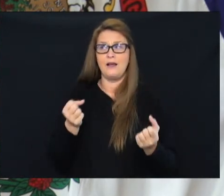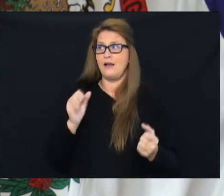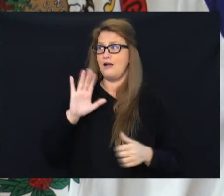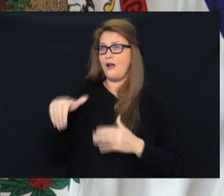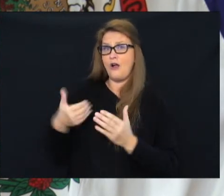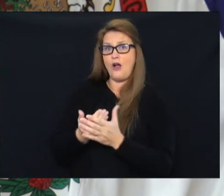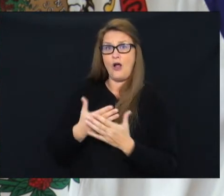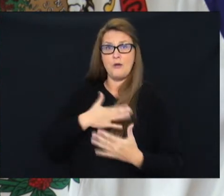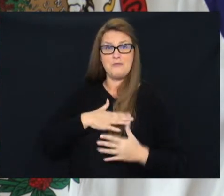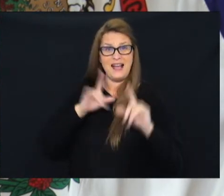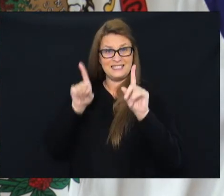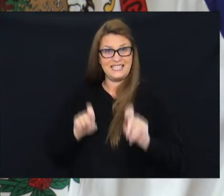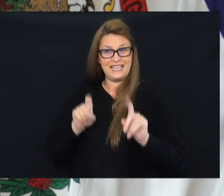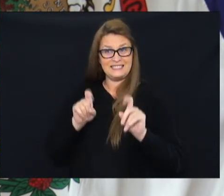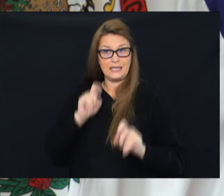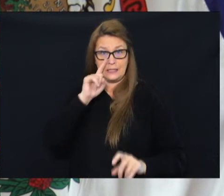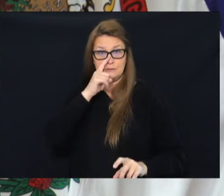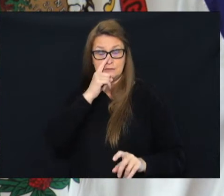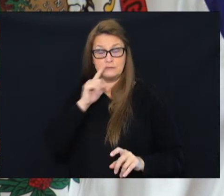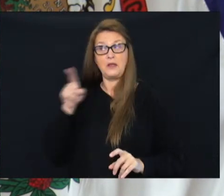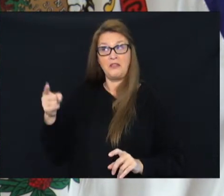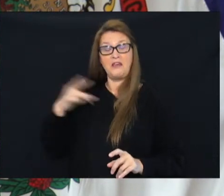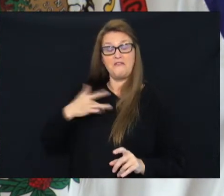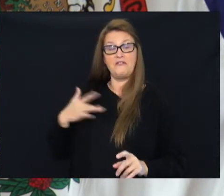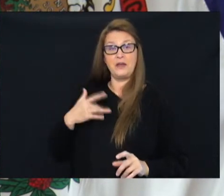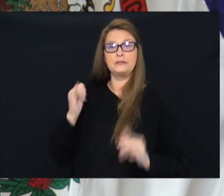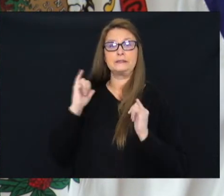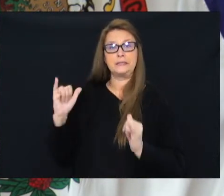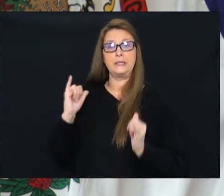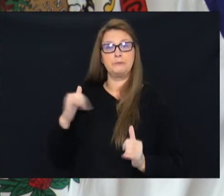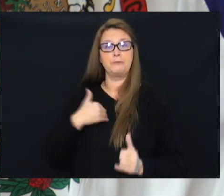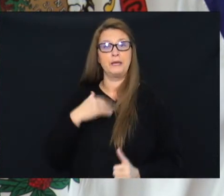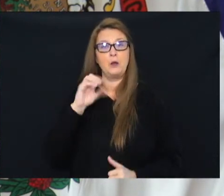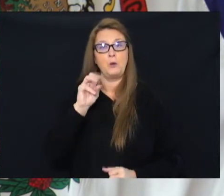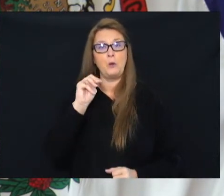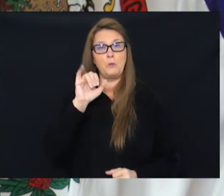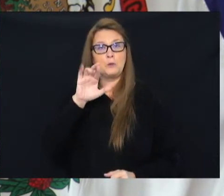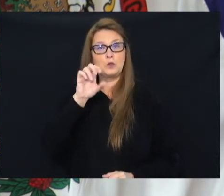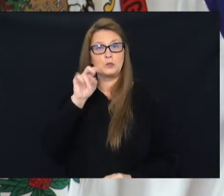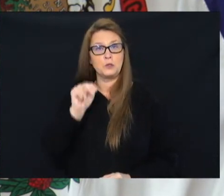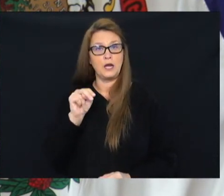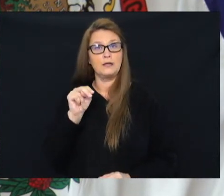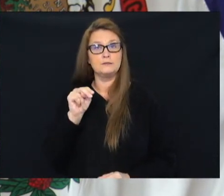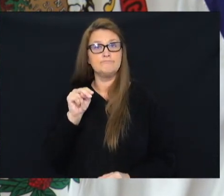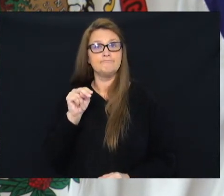that that's exactly what I had, Omicron, and so